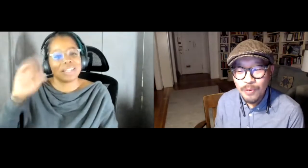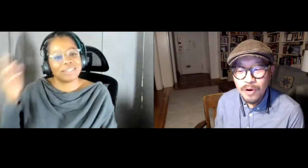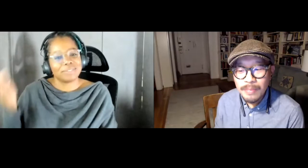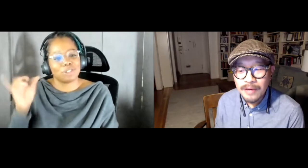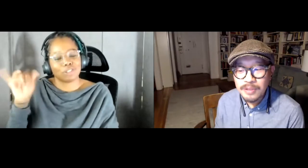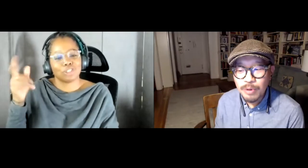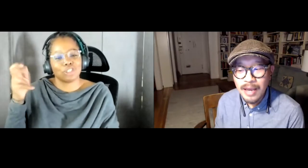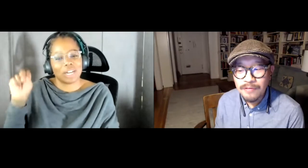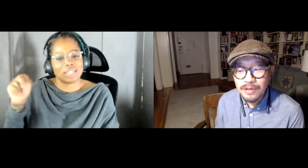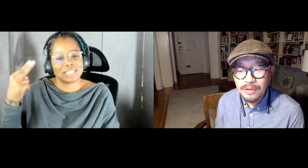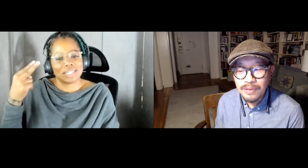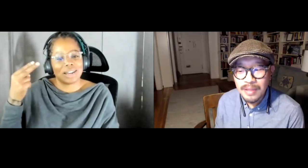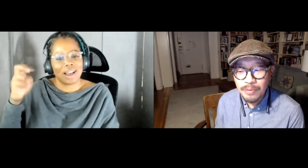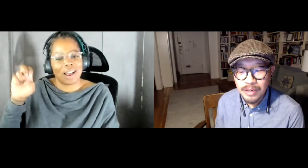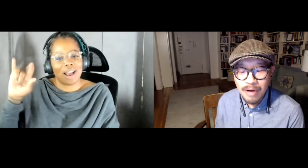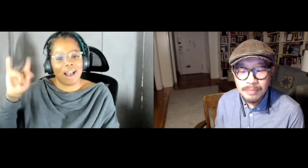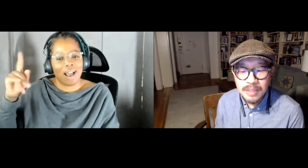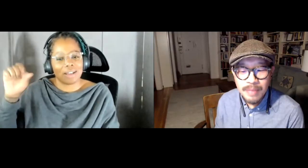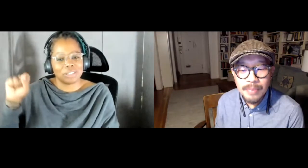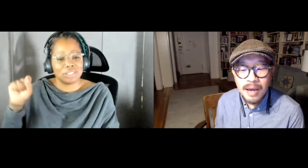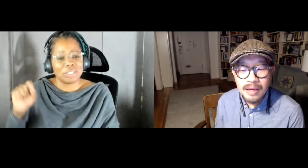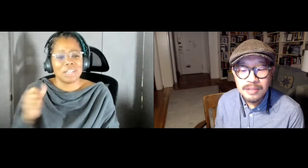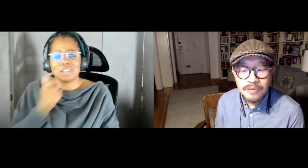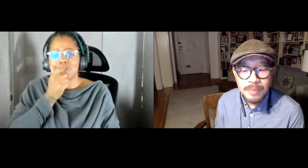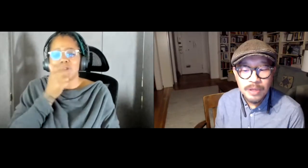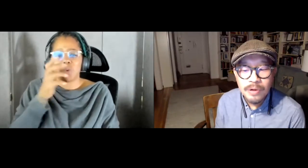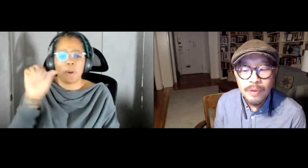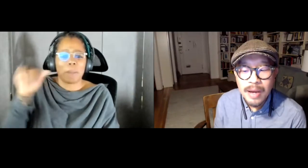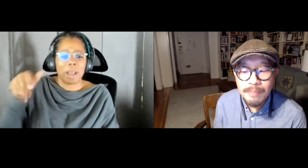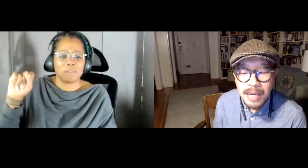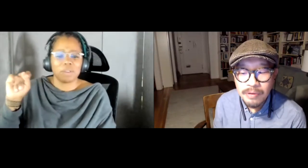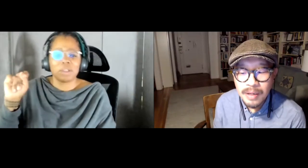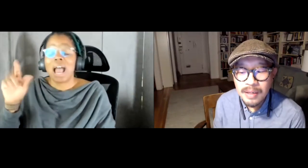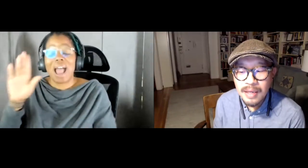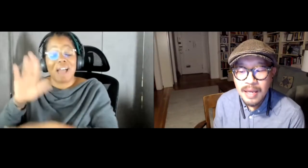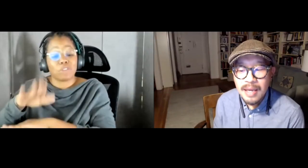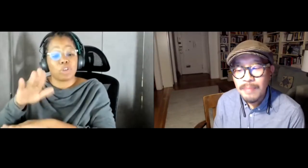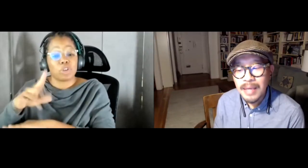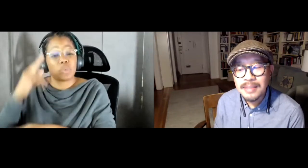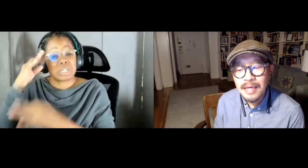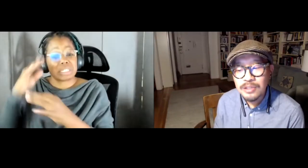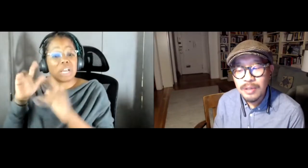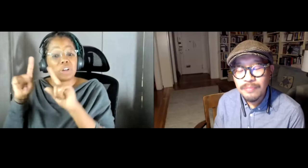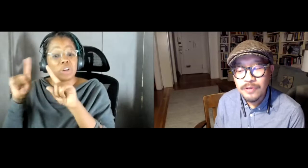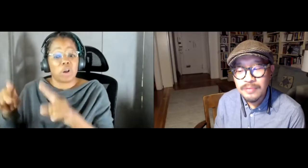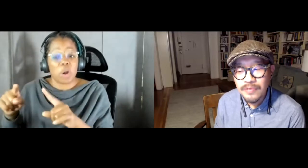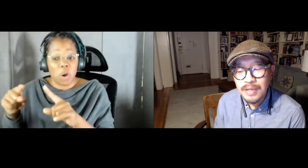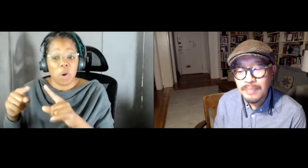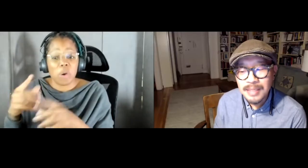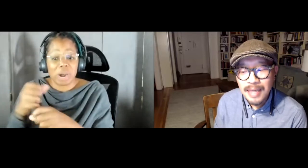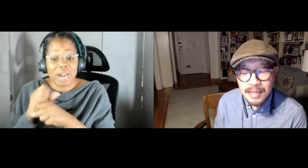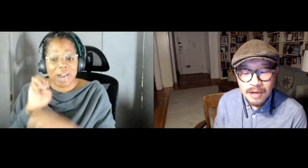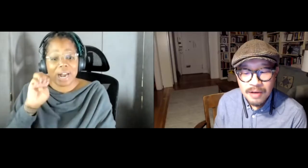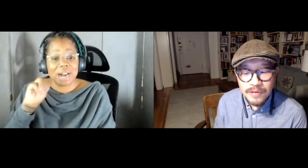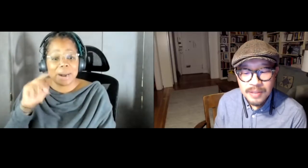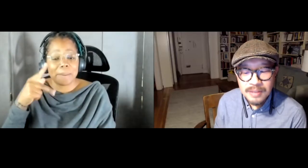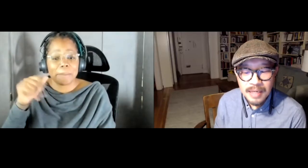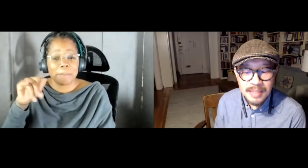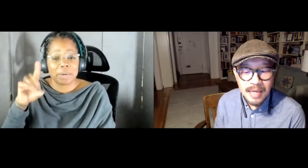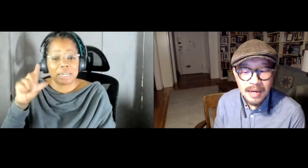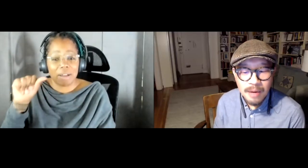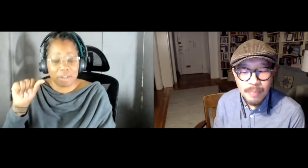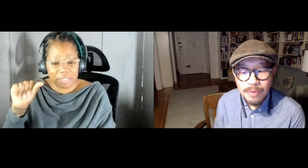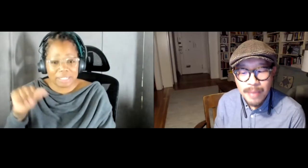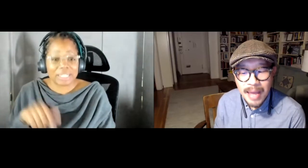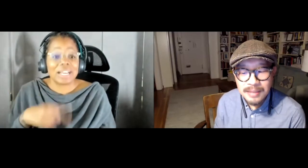It was a warm enough spring afternoon that we'd grabbed some empanadas from a Uruguayan bakery, made a second trip for some Vietnamese iced coffees,